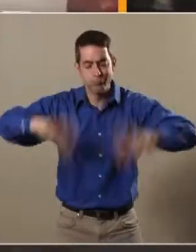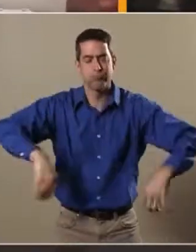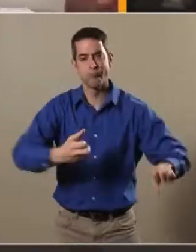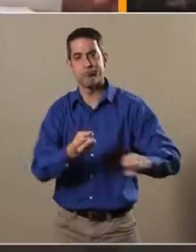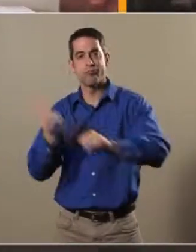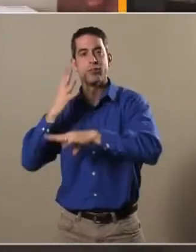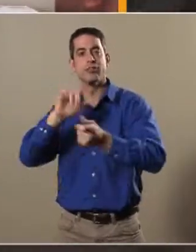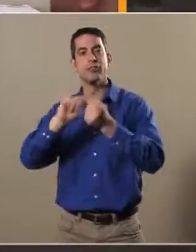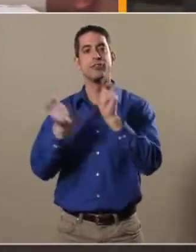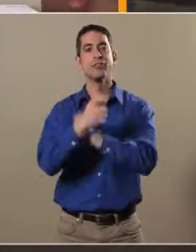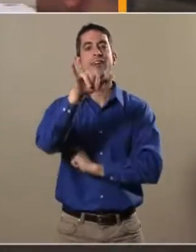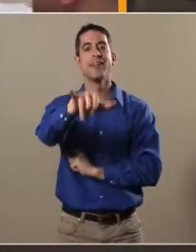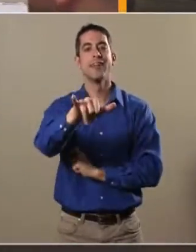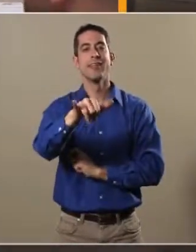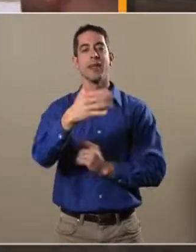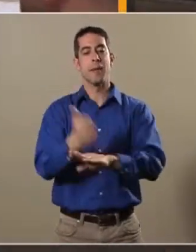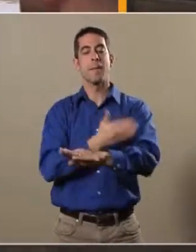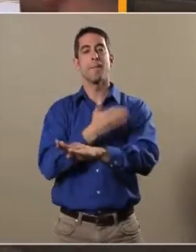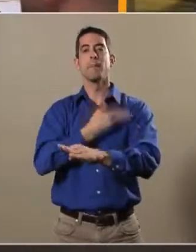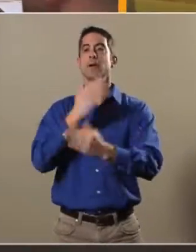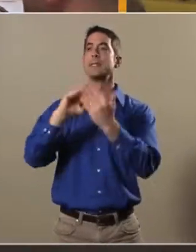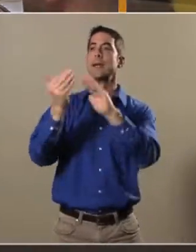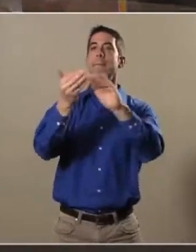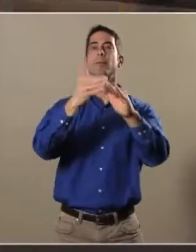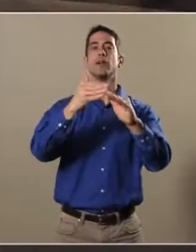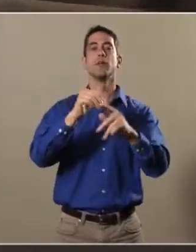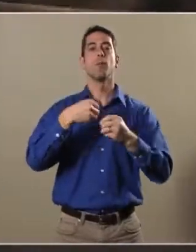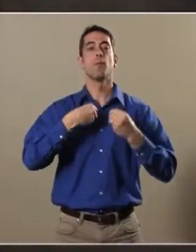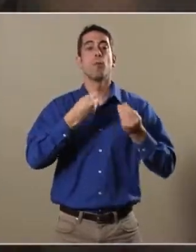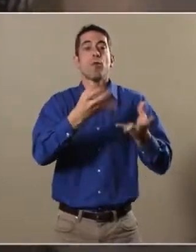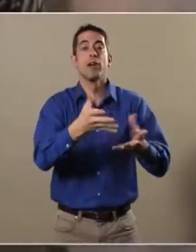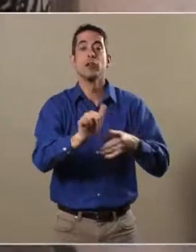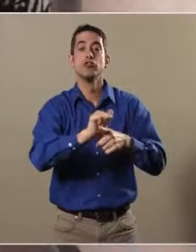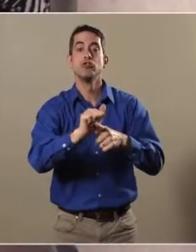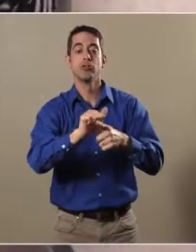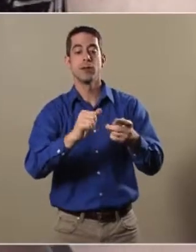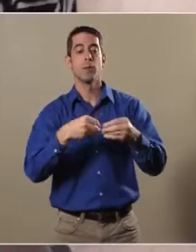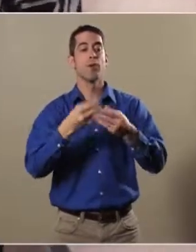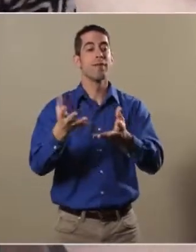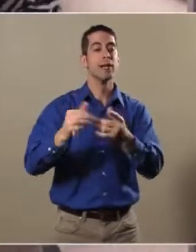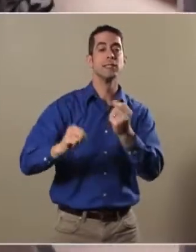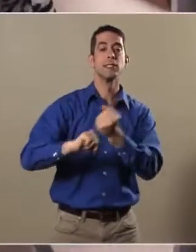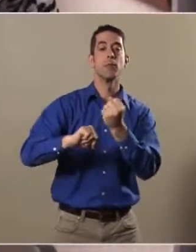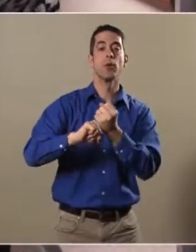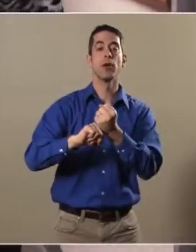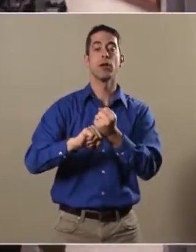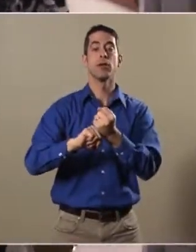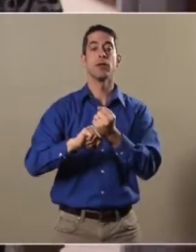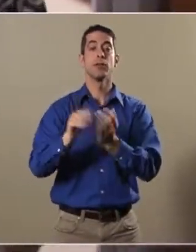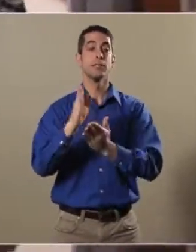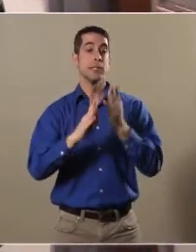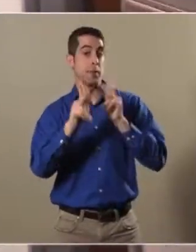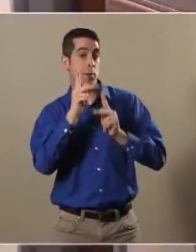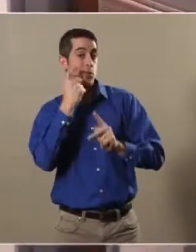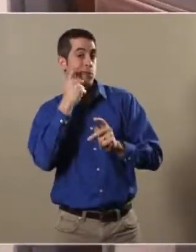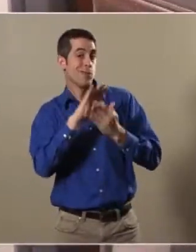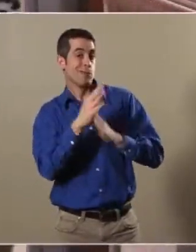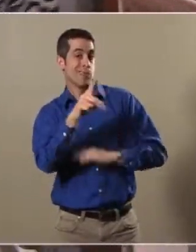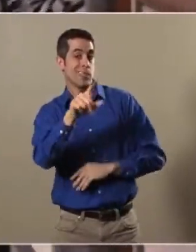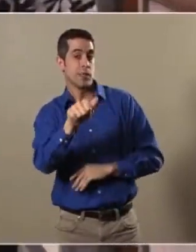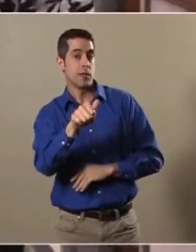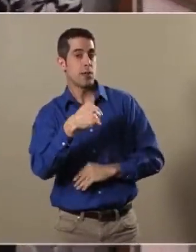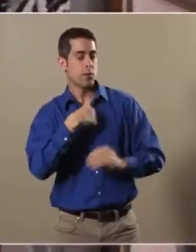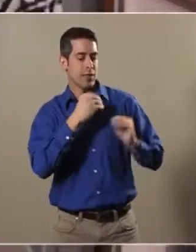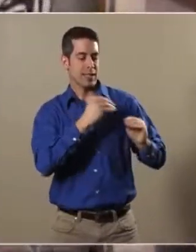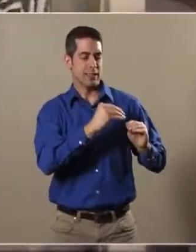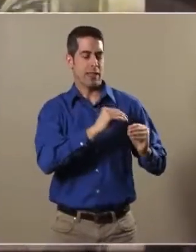for reforms that improve society and by providing training and support. We teach people with newly acquired disabilities to care for themselves